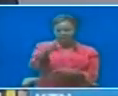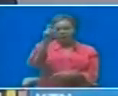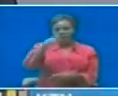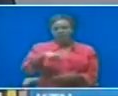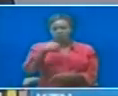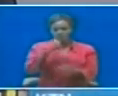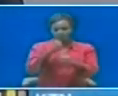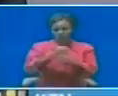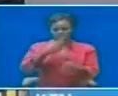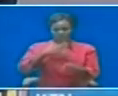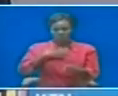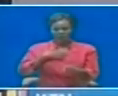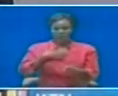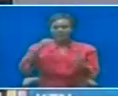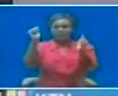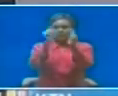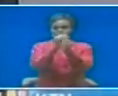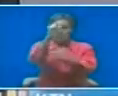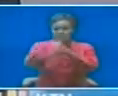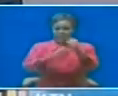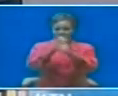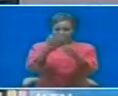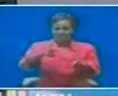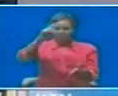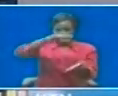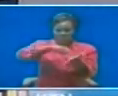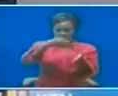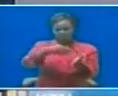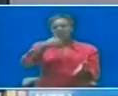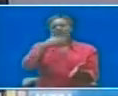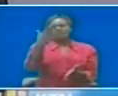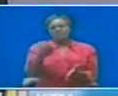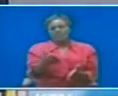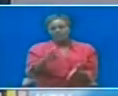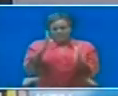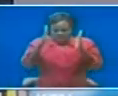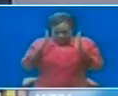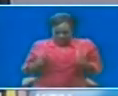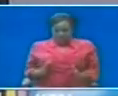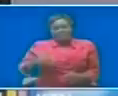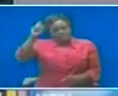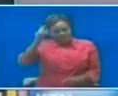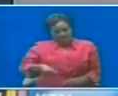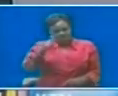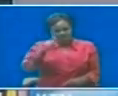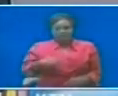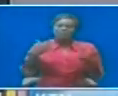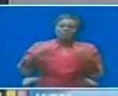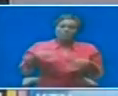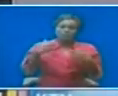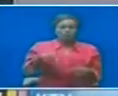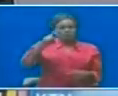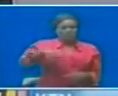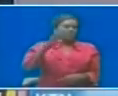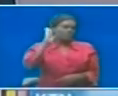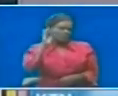work for the past decade, finding out are there certain principles. Yes, there are principles like credibility. You must be credible for people to listen to you